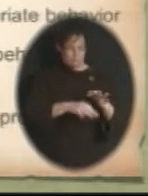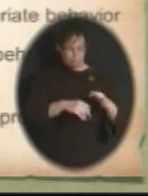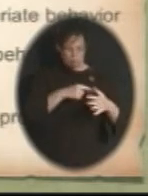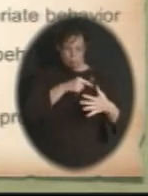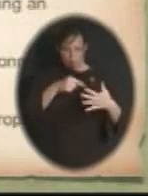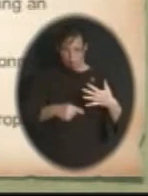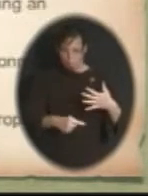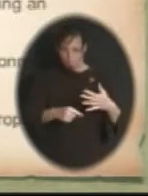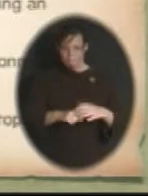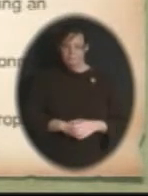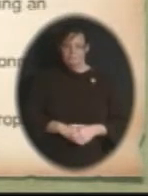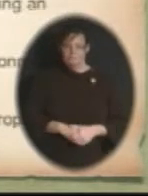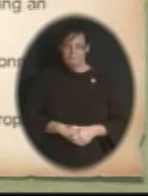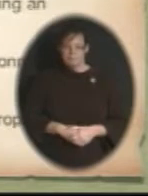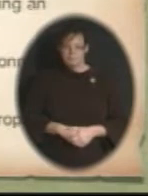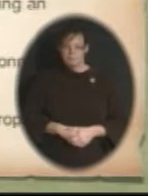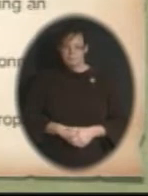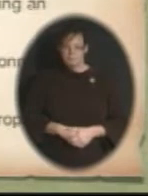steps.